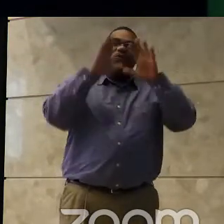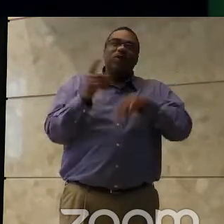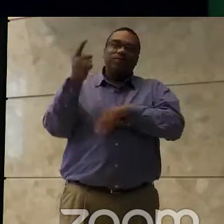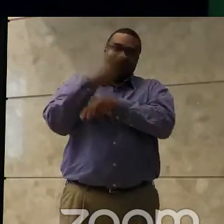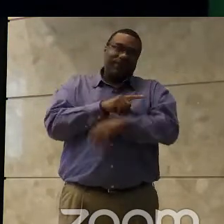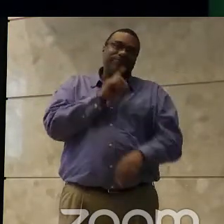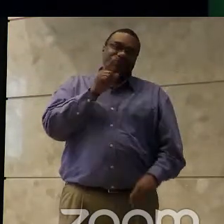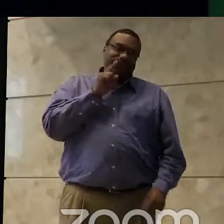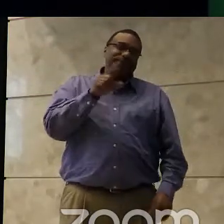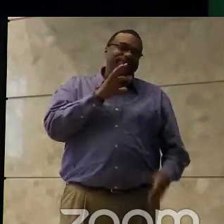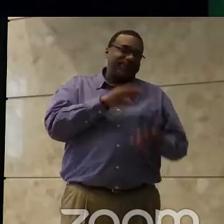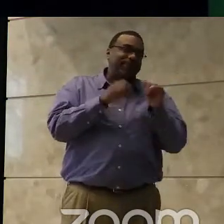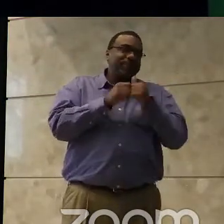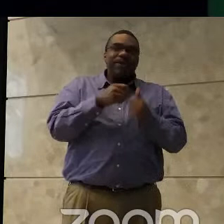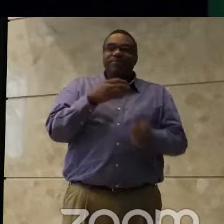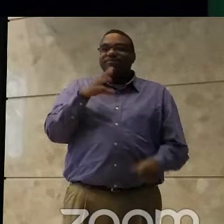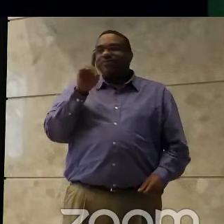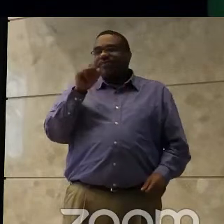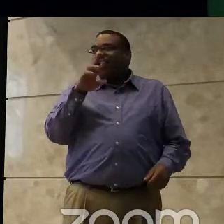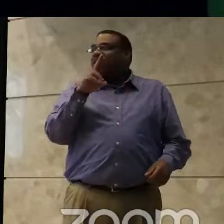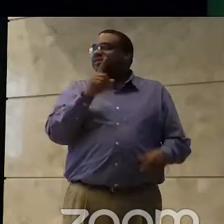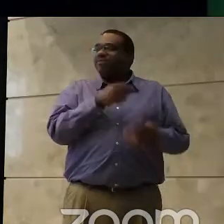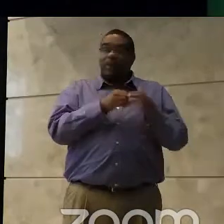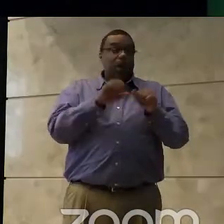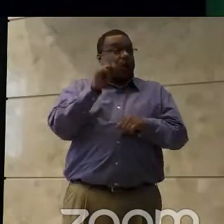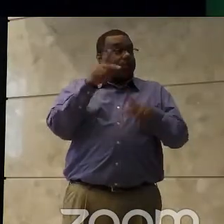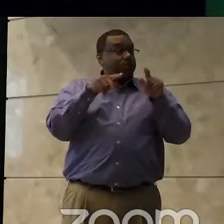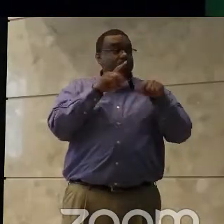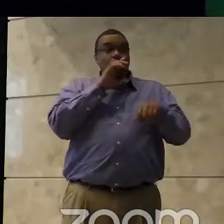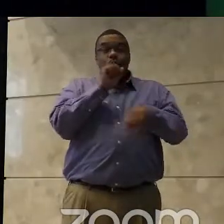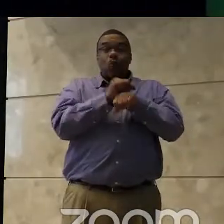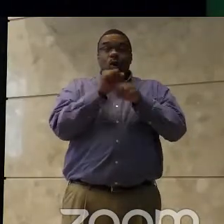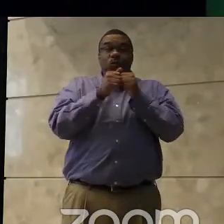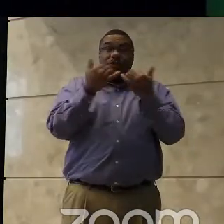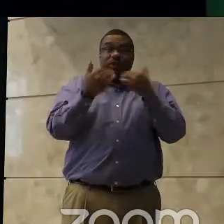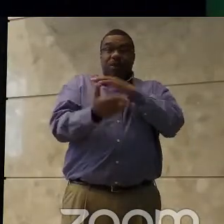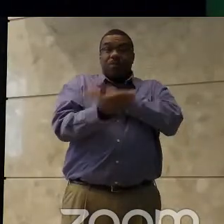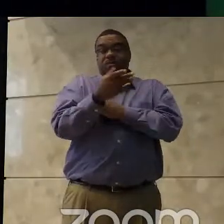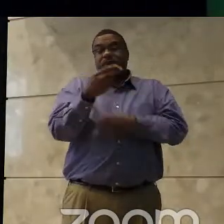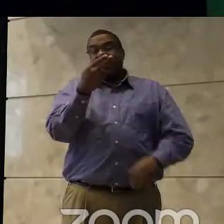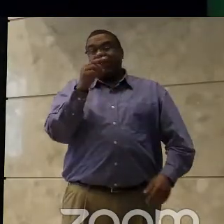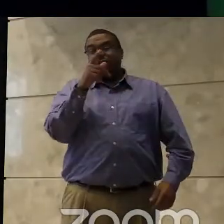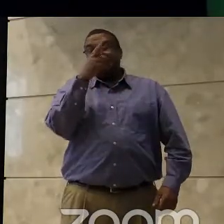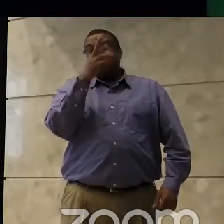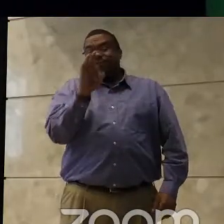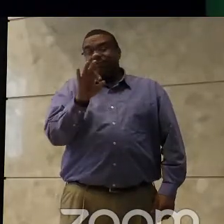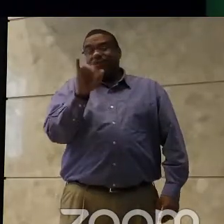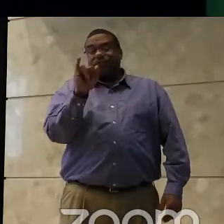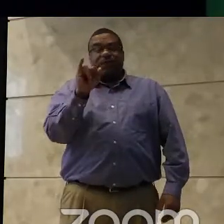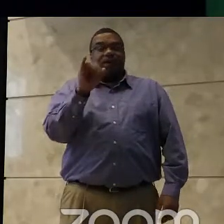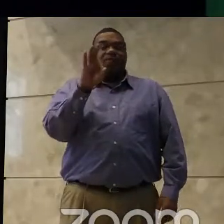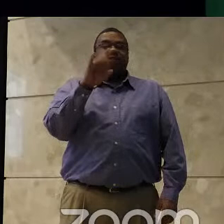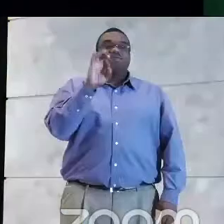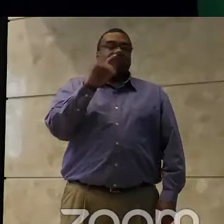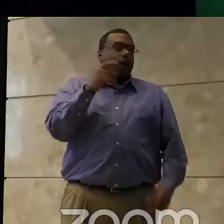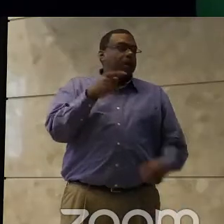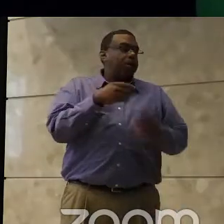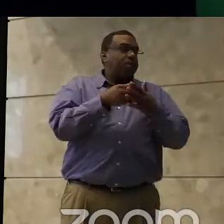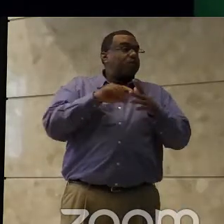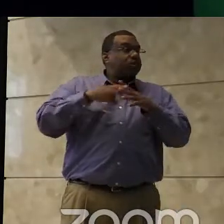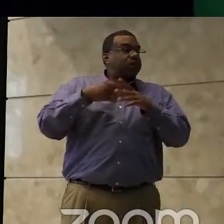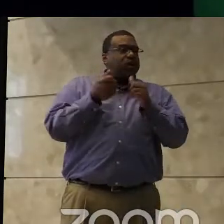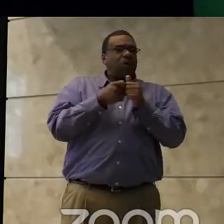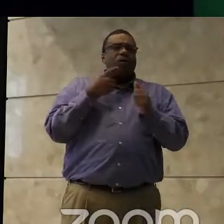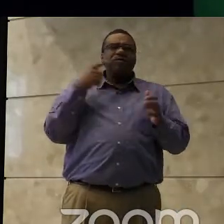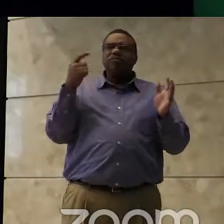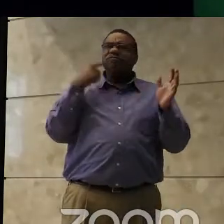has. Dr. Beauchamp and others with whom I worked this morning, Henry Ford. Before I begin, I want to acknowledge